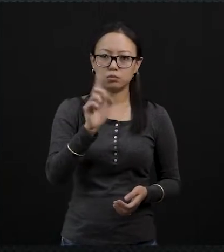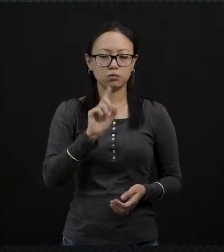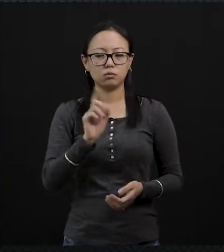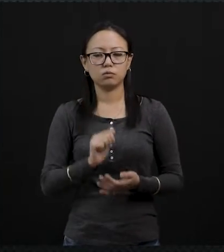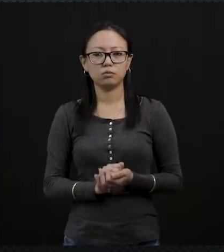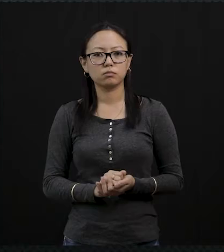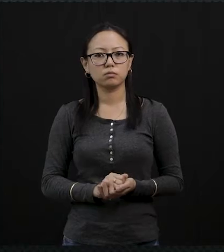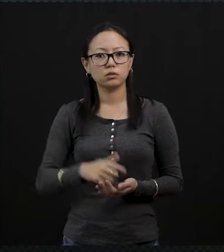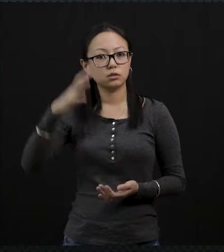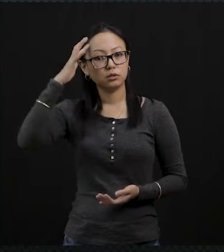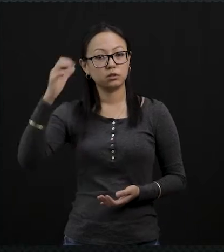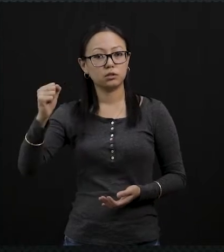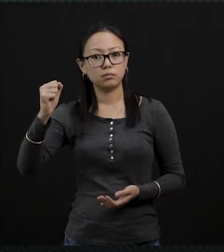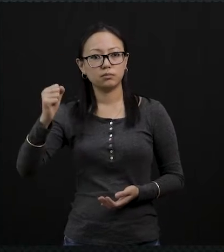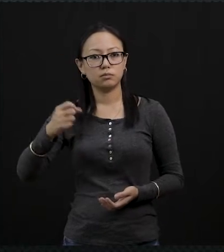see here,